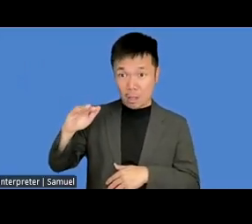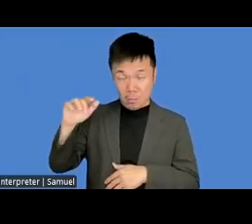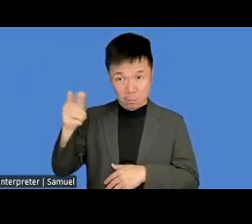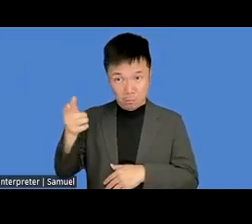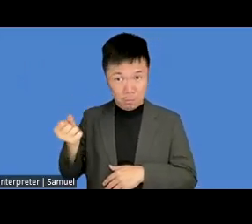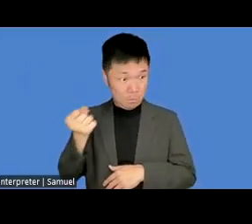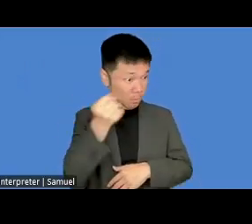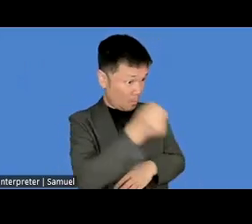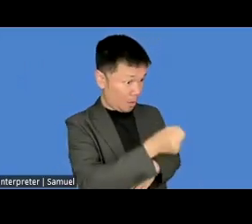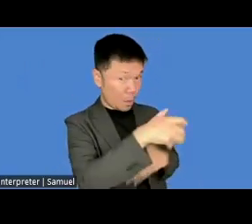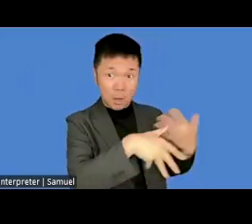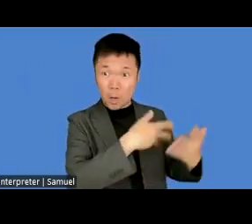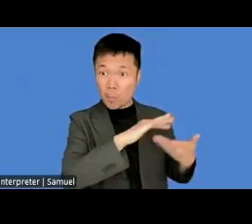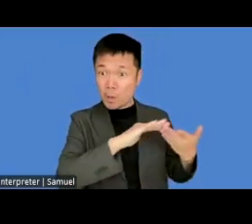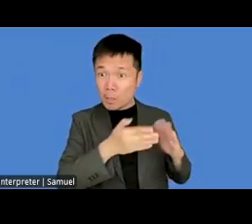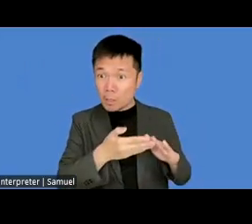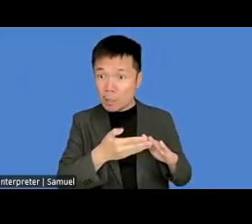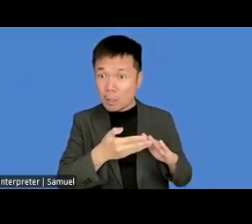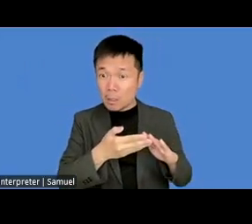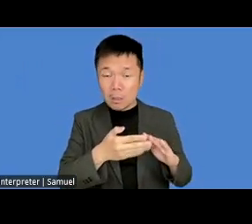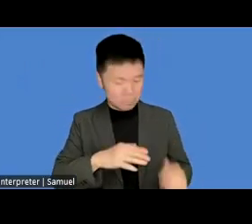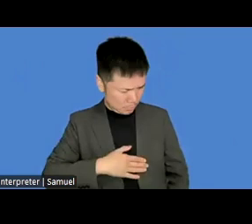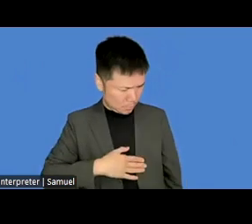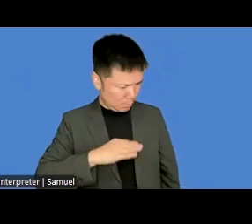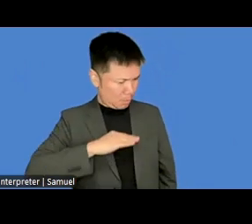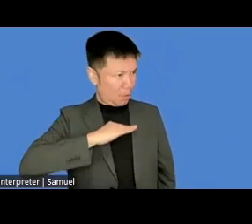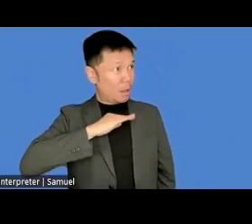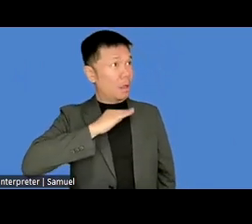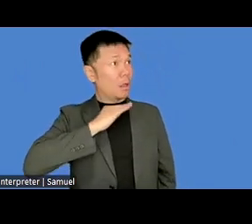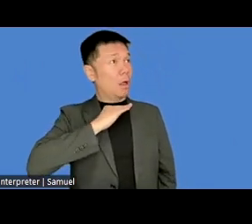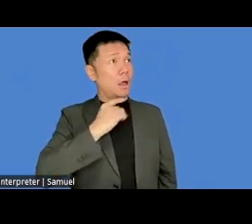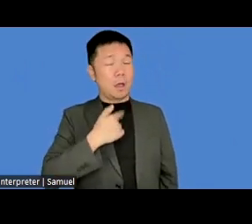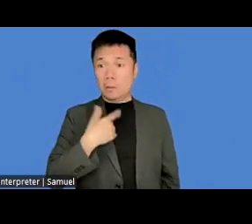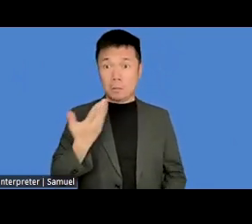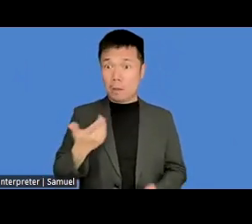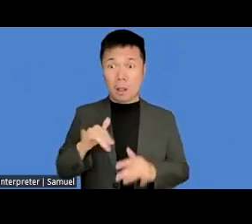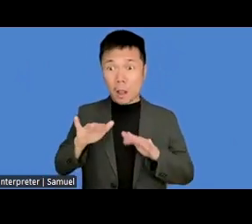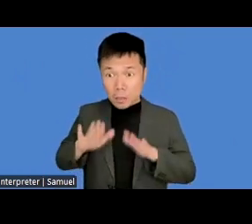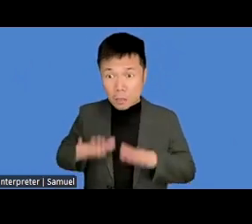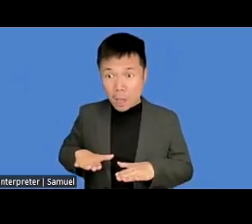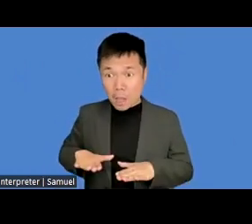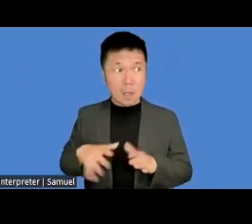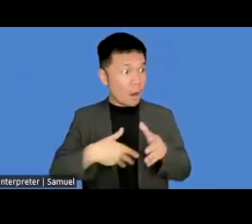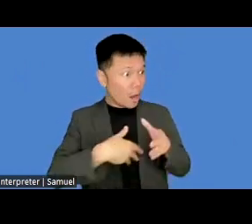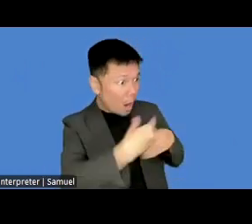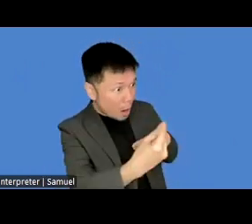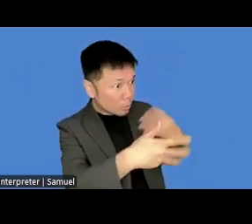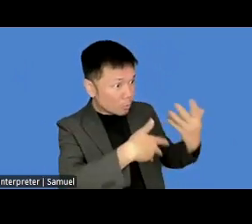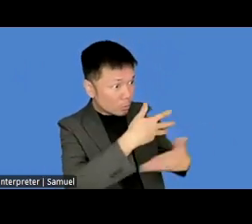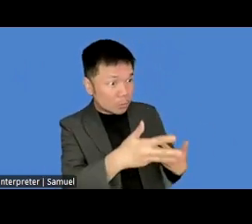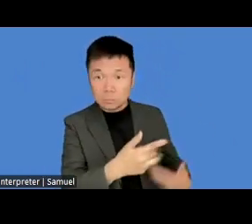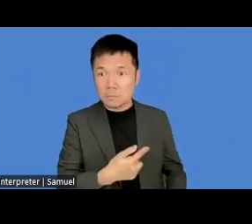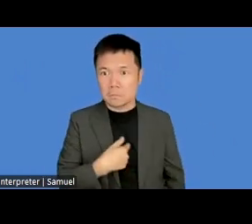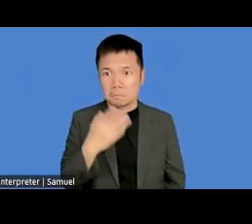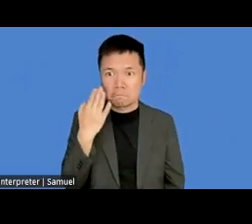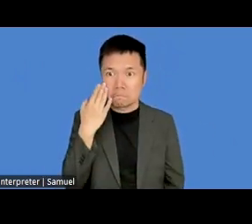throughout the years when people with albinism were residing in those shelters. In 2015, after a request from